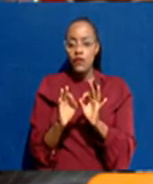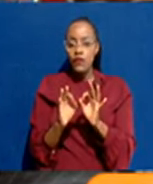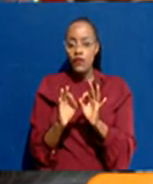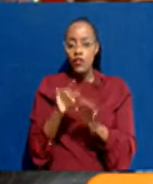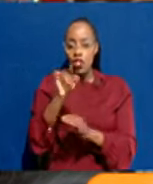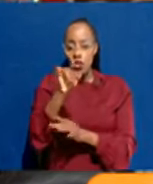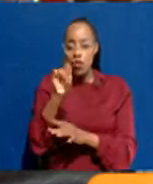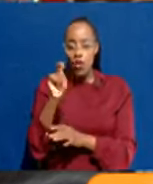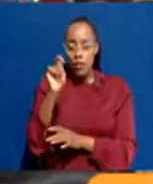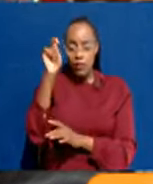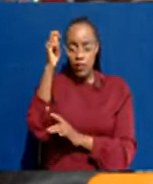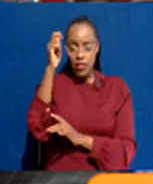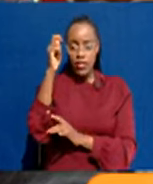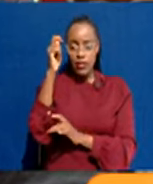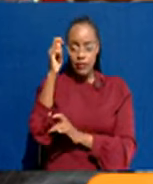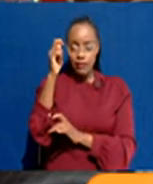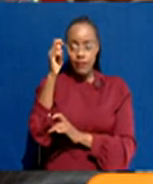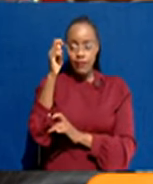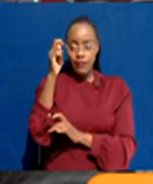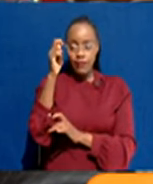you are the president,